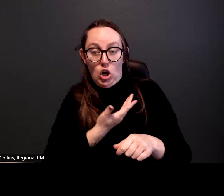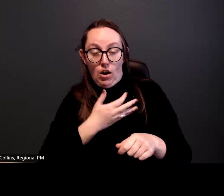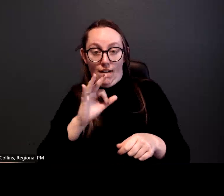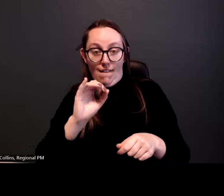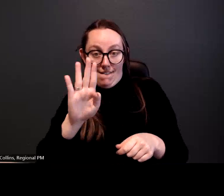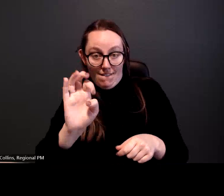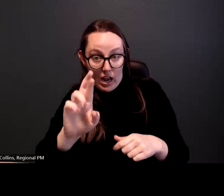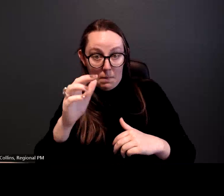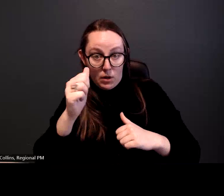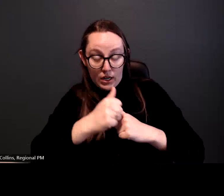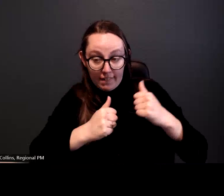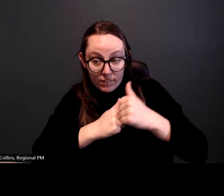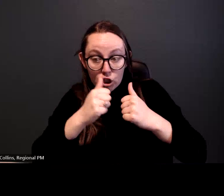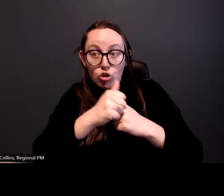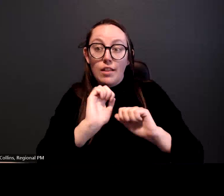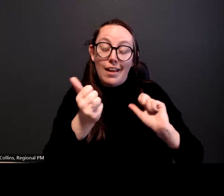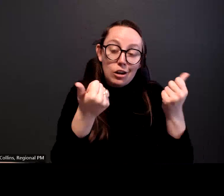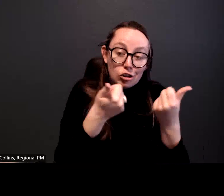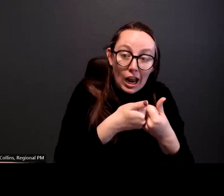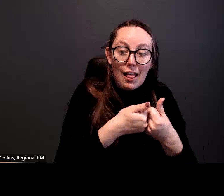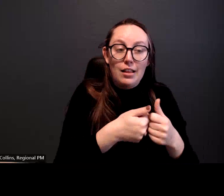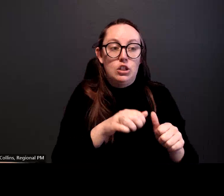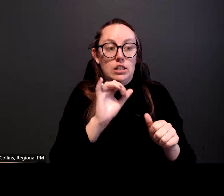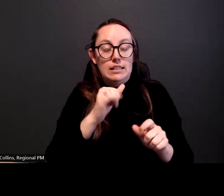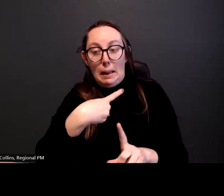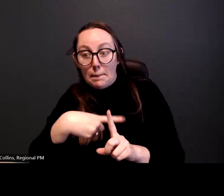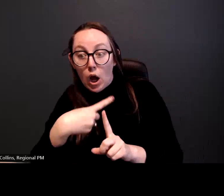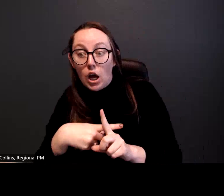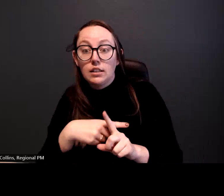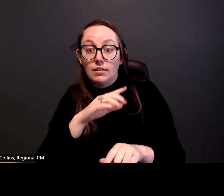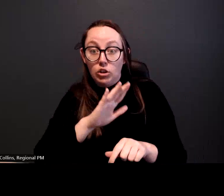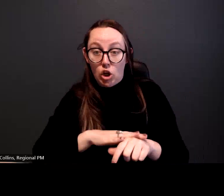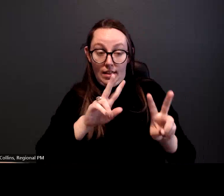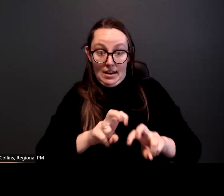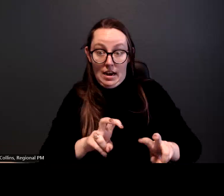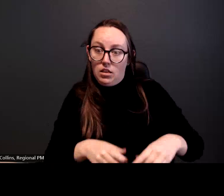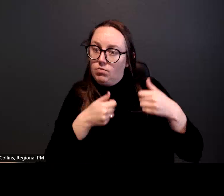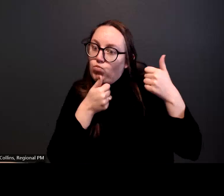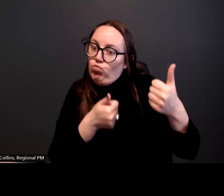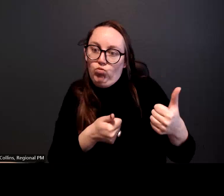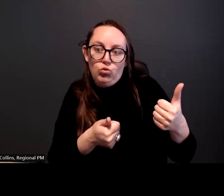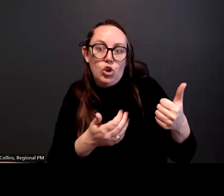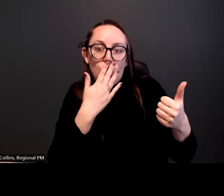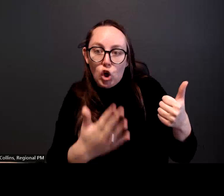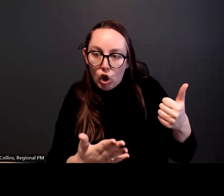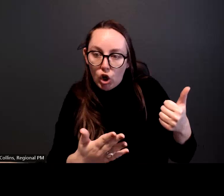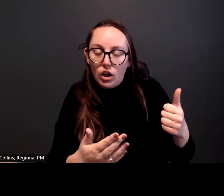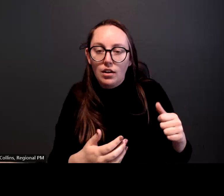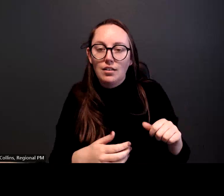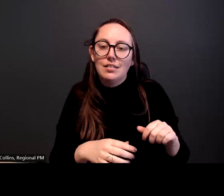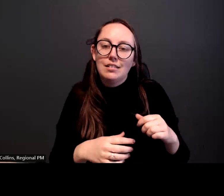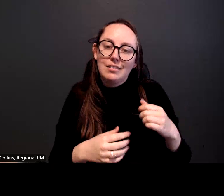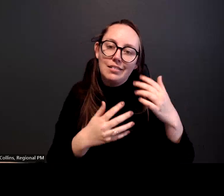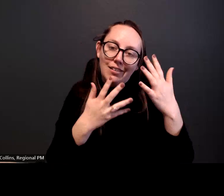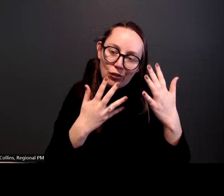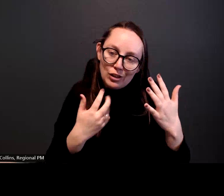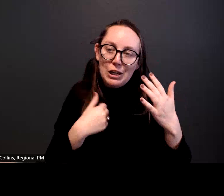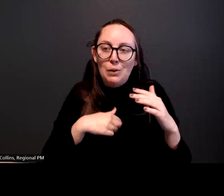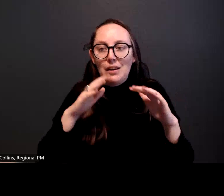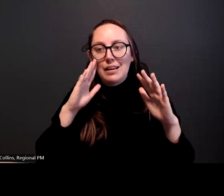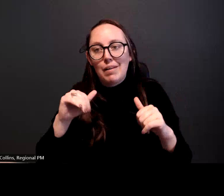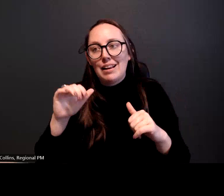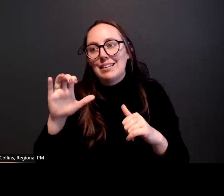fiber infrastructure is very good. Unfortunately, it's done in the context of expecting CUDs to do that, which